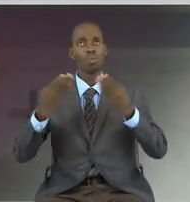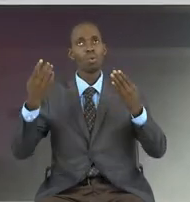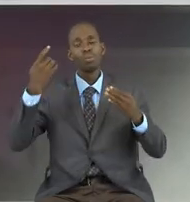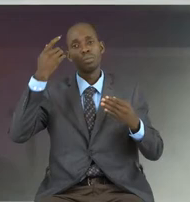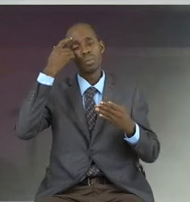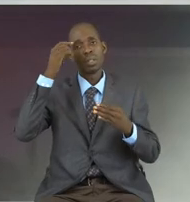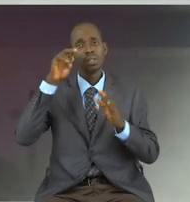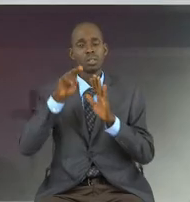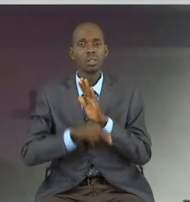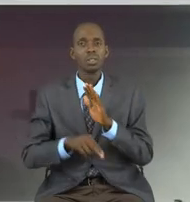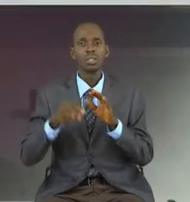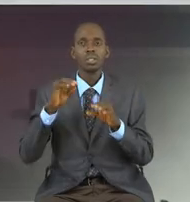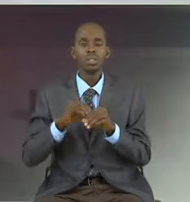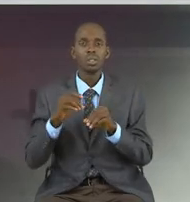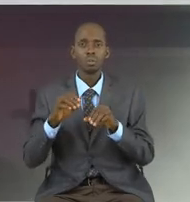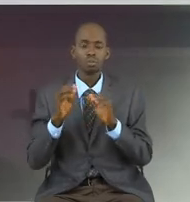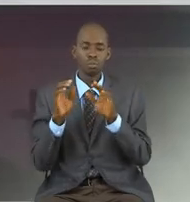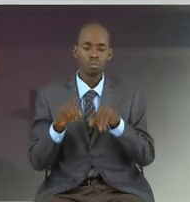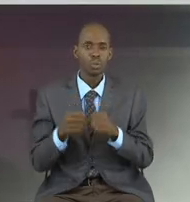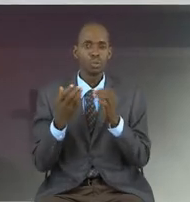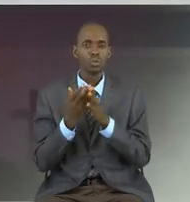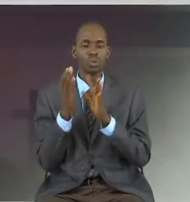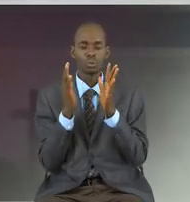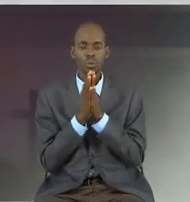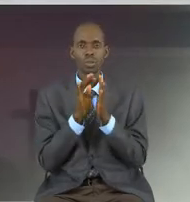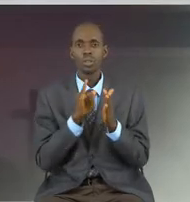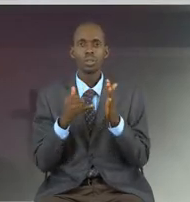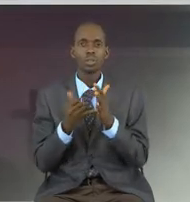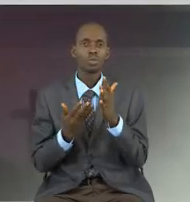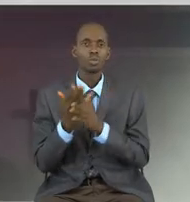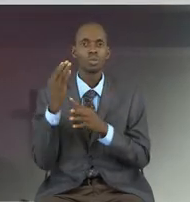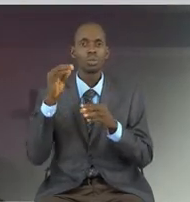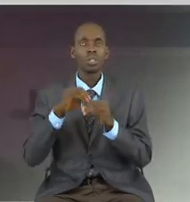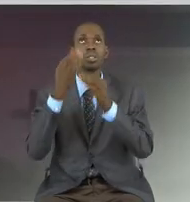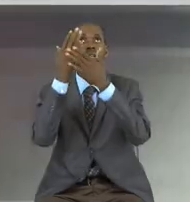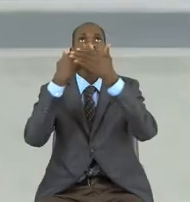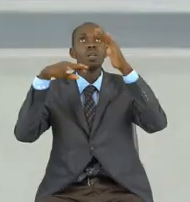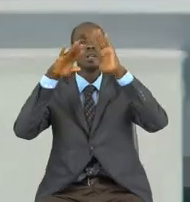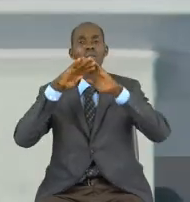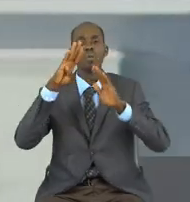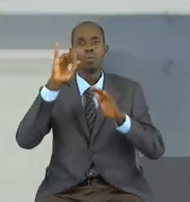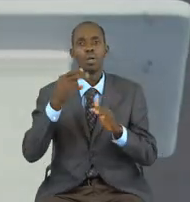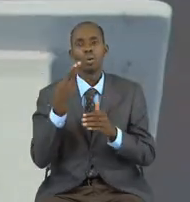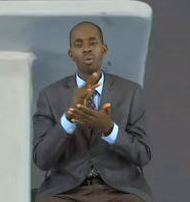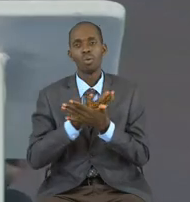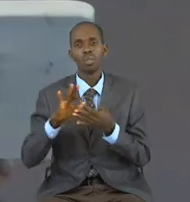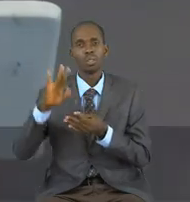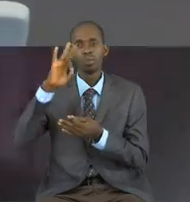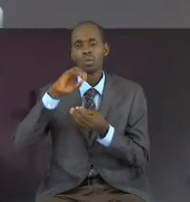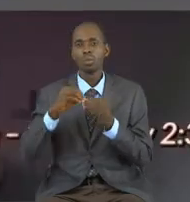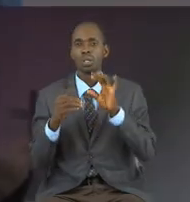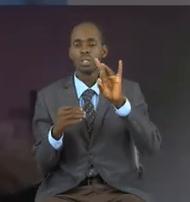in the breakthrough, breaking through the heavens by the Holy Ghost. Number H is